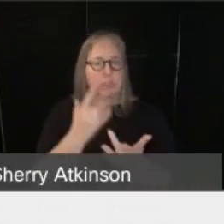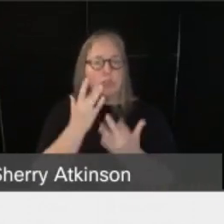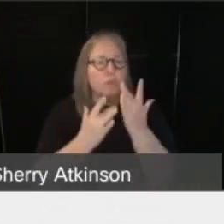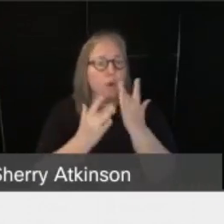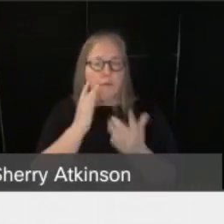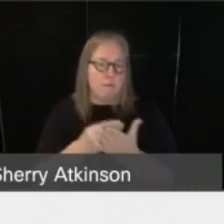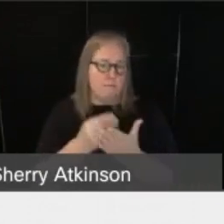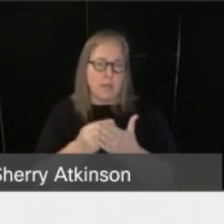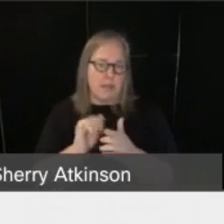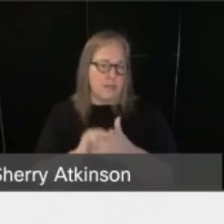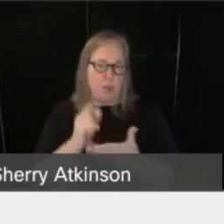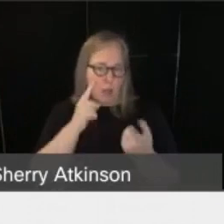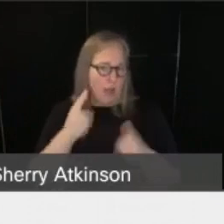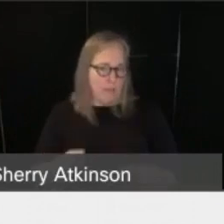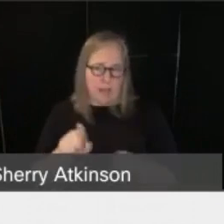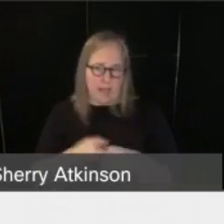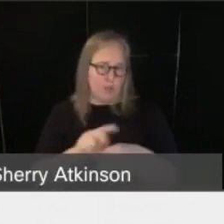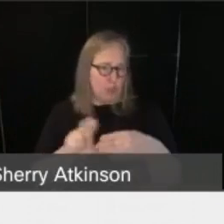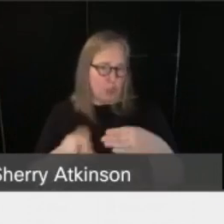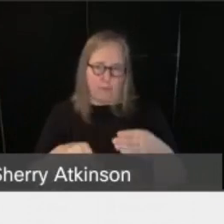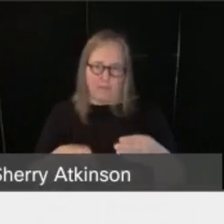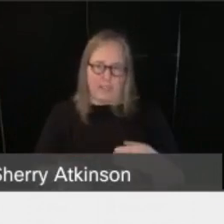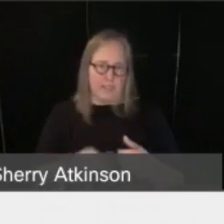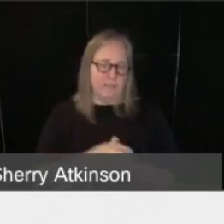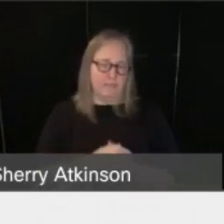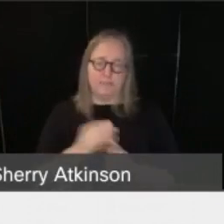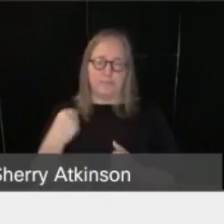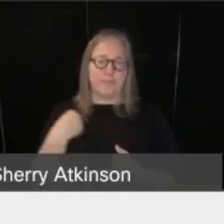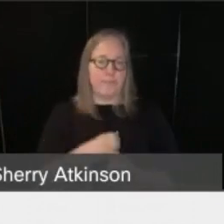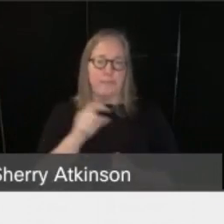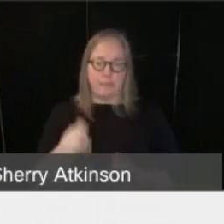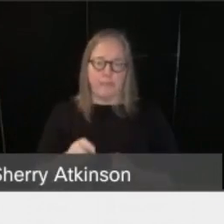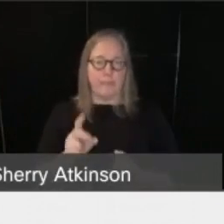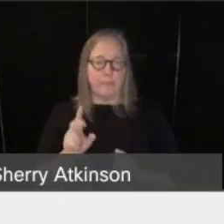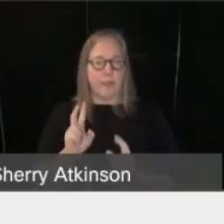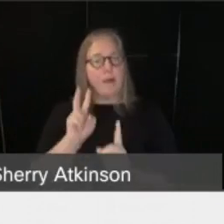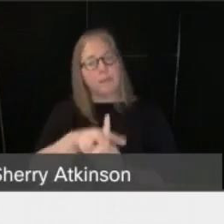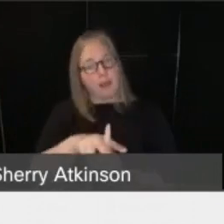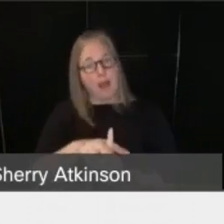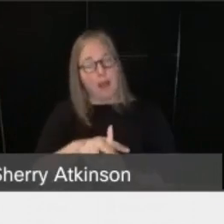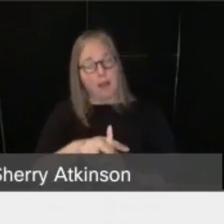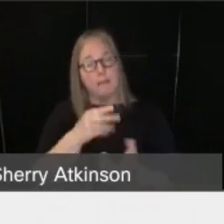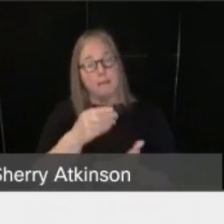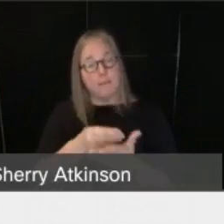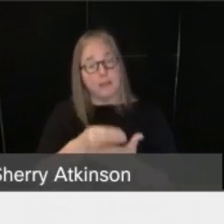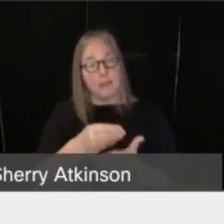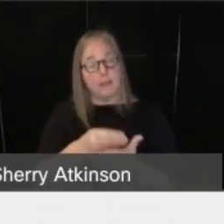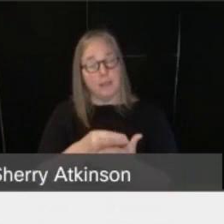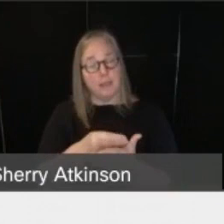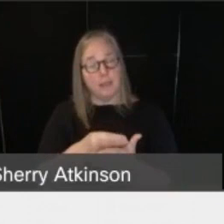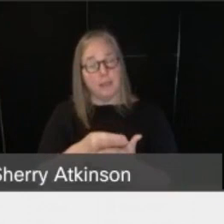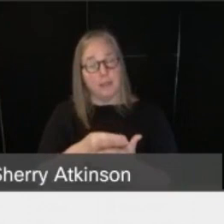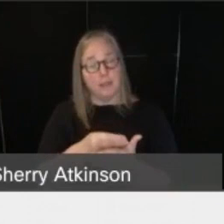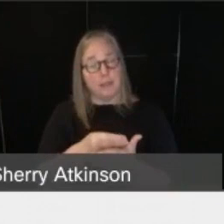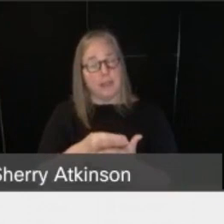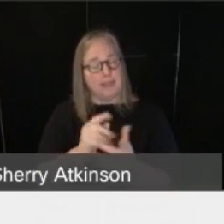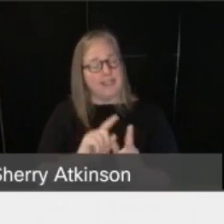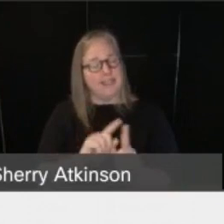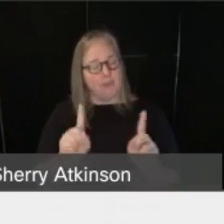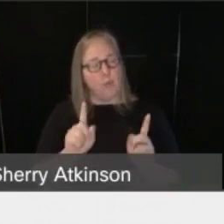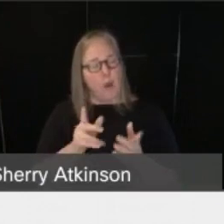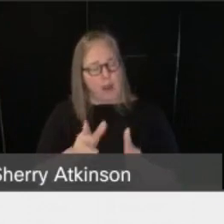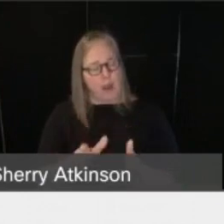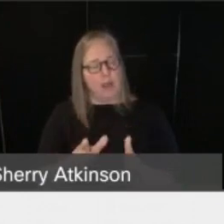there as a result of this, and that we have to apply the funding in different ways